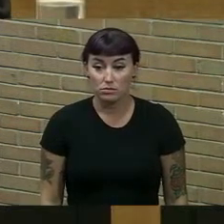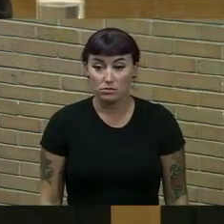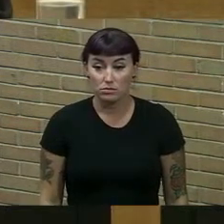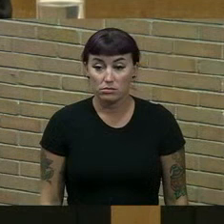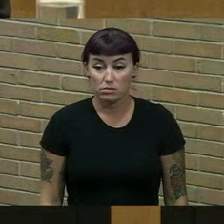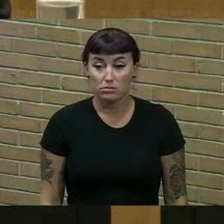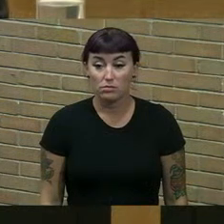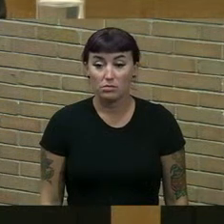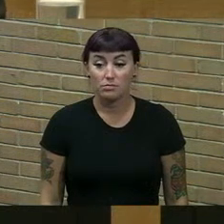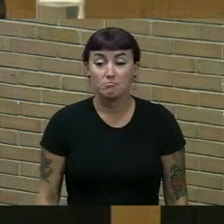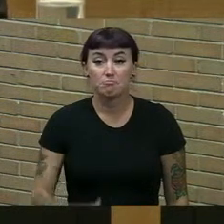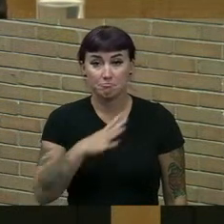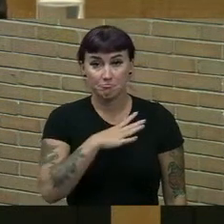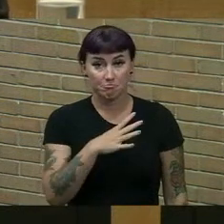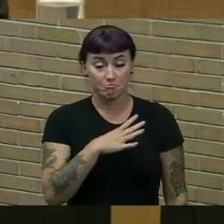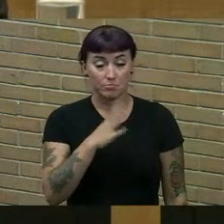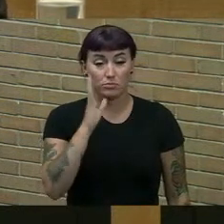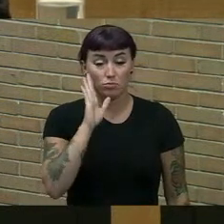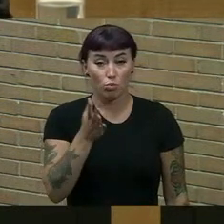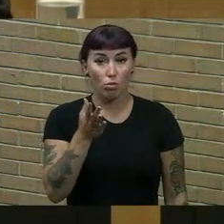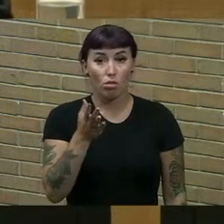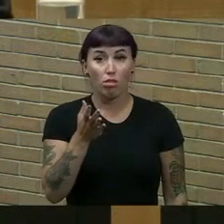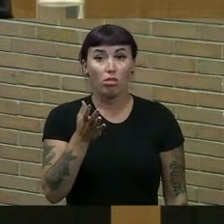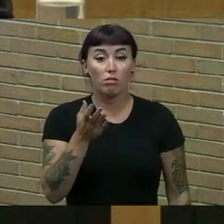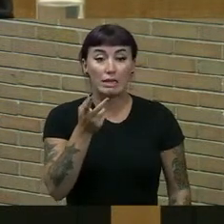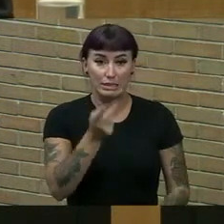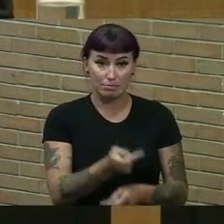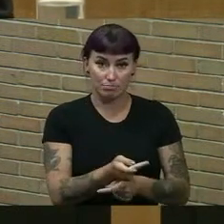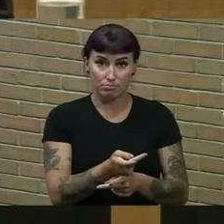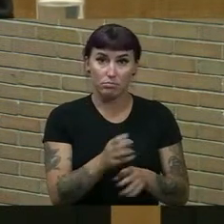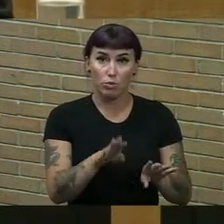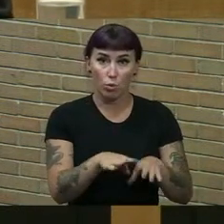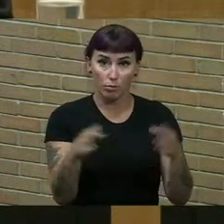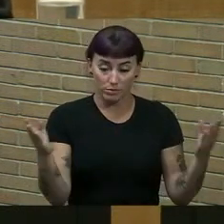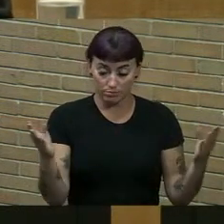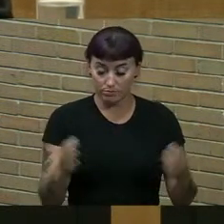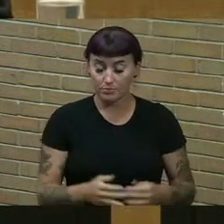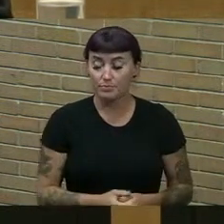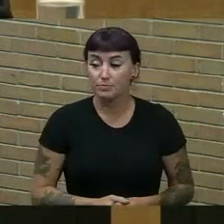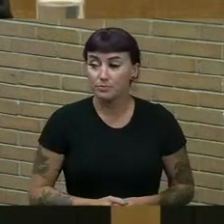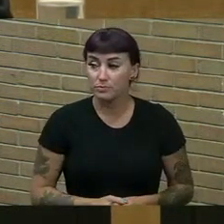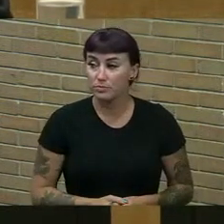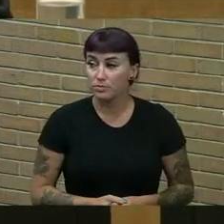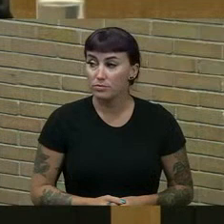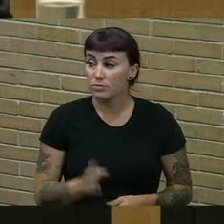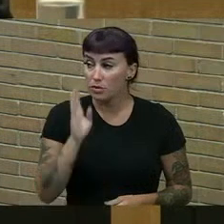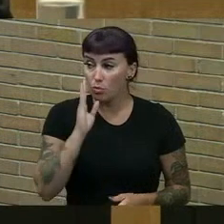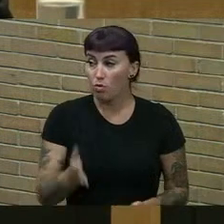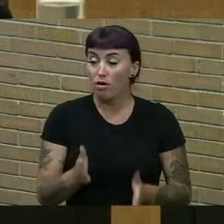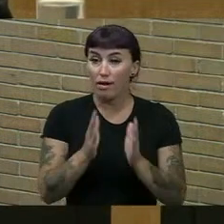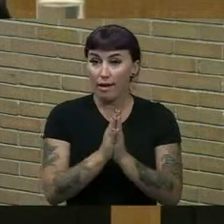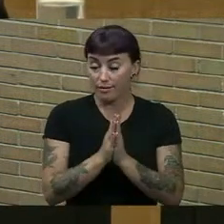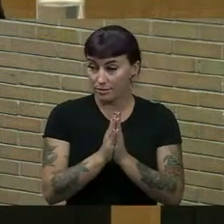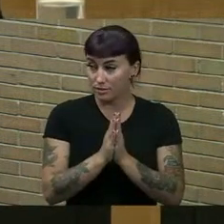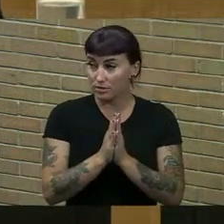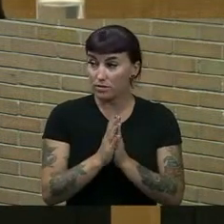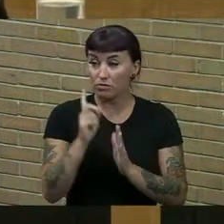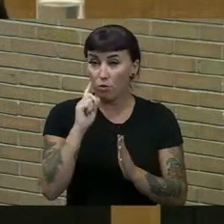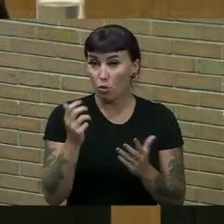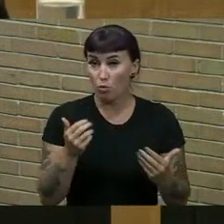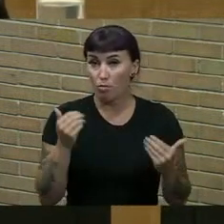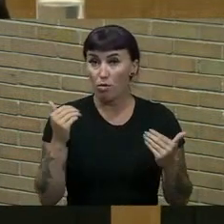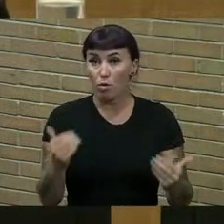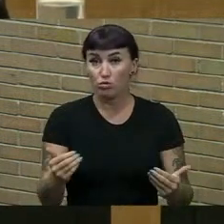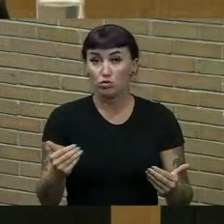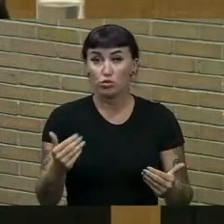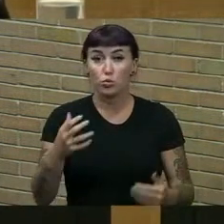Then we're going to keep the public hearing open, and I'm going to ask first for a motion